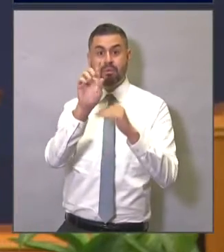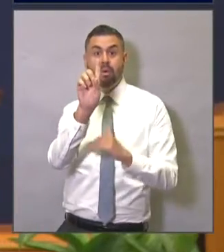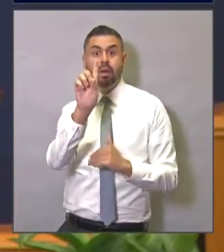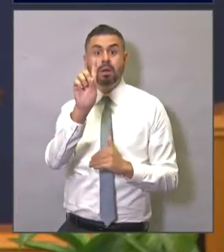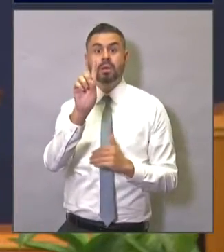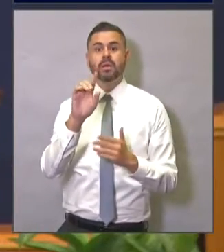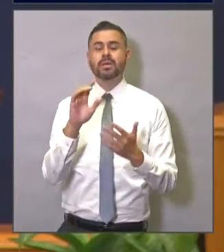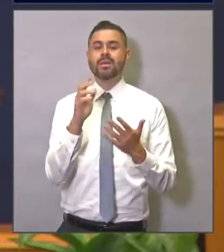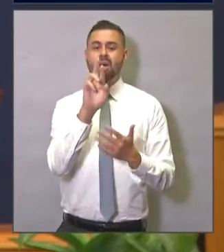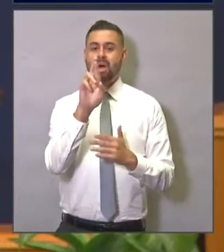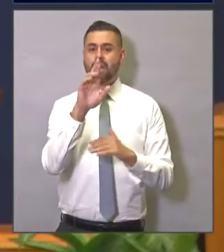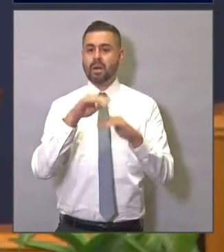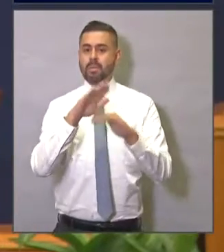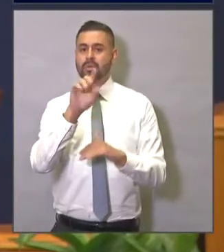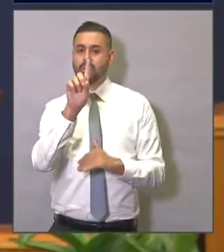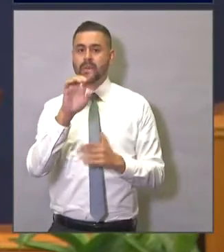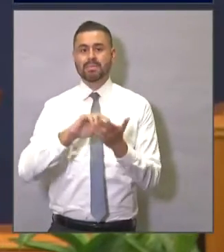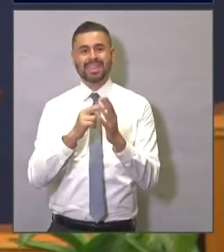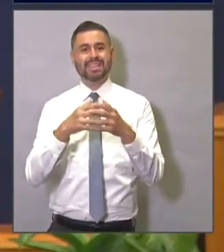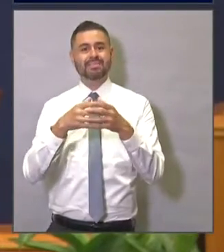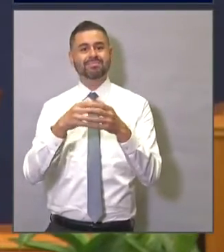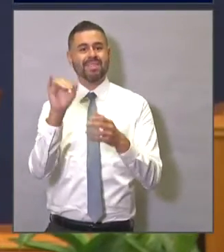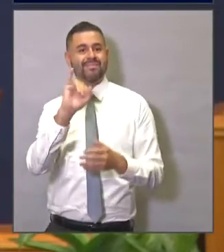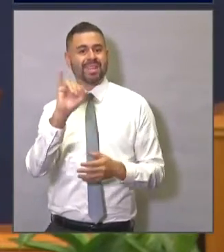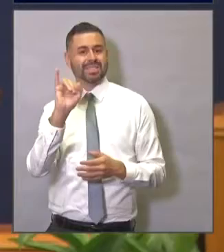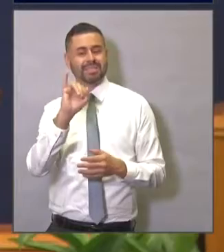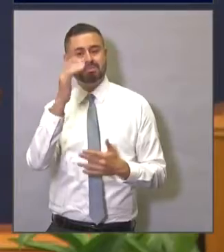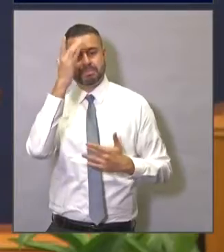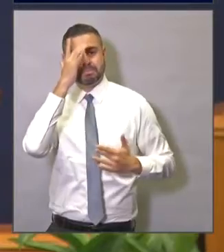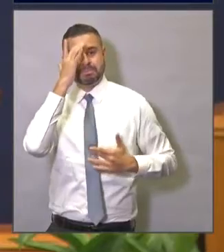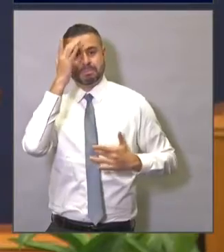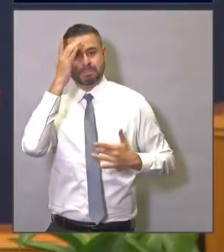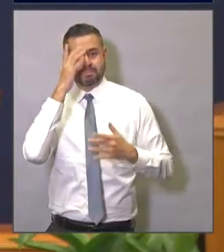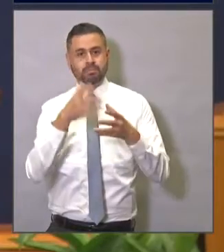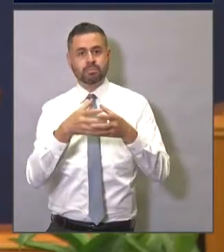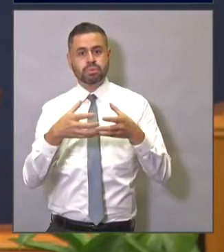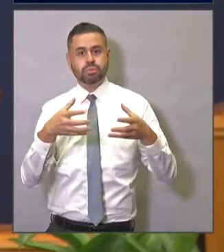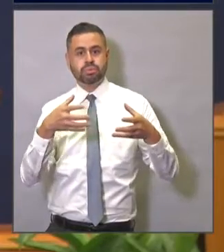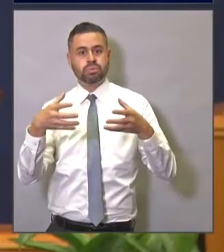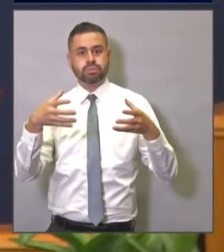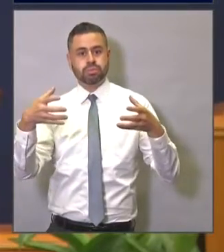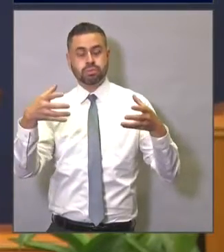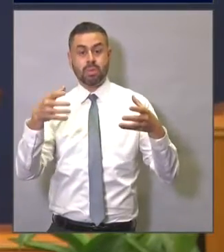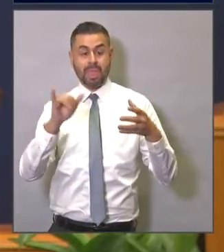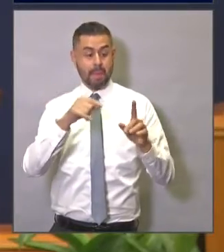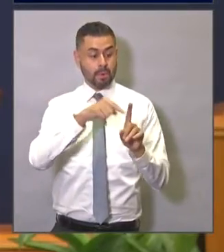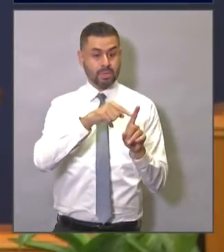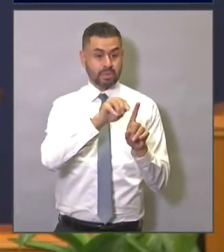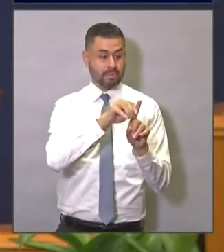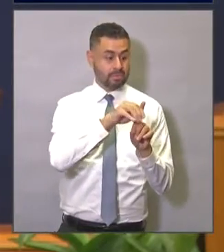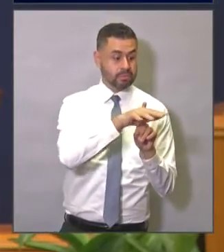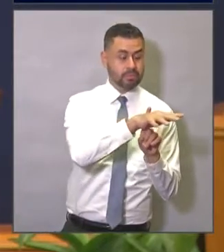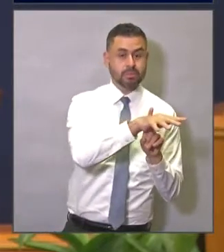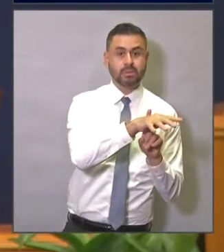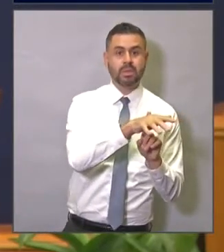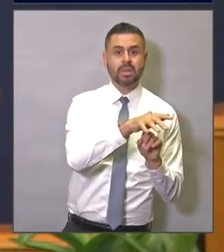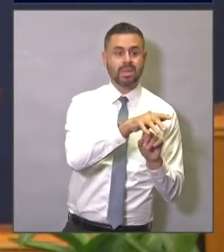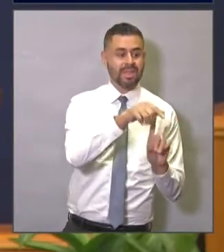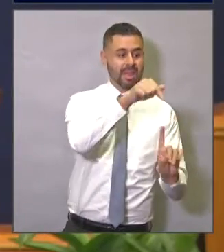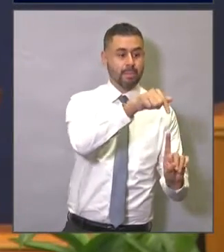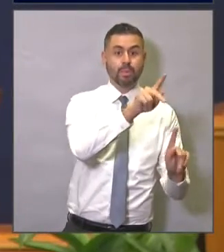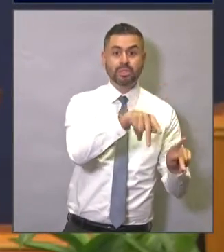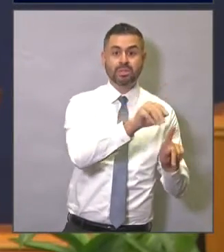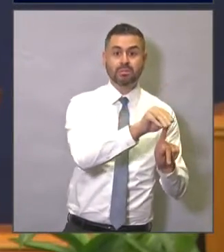means that infections will continue to grow across the county, with each infected person infecting more than one